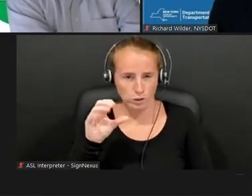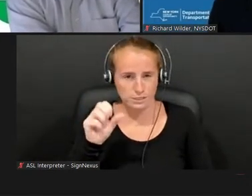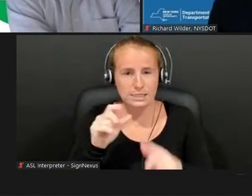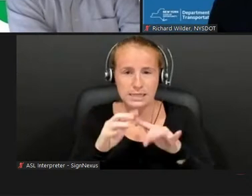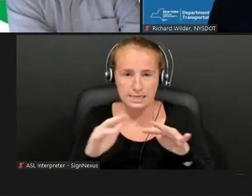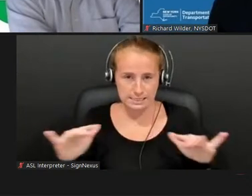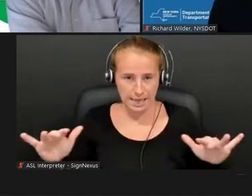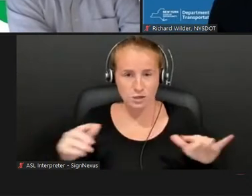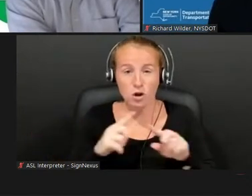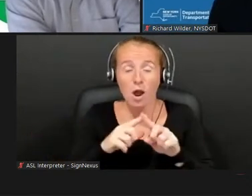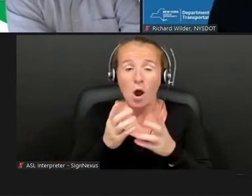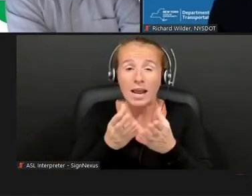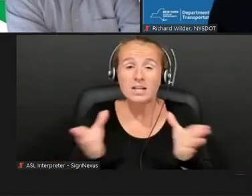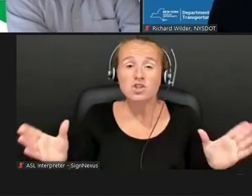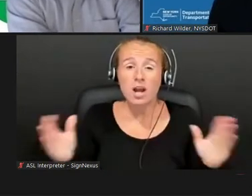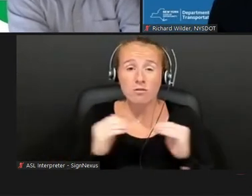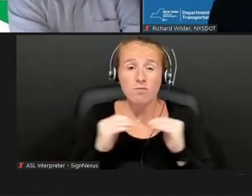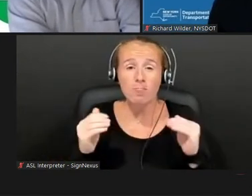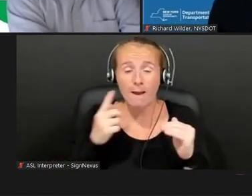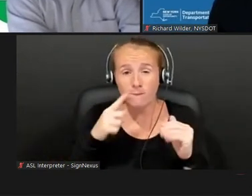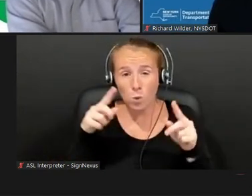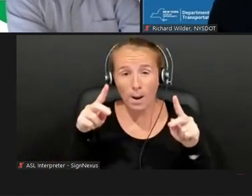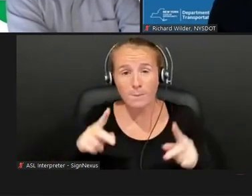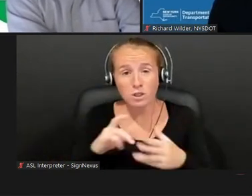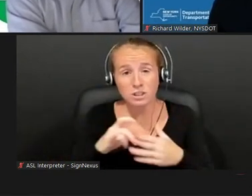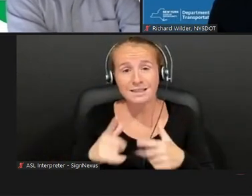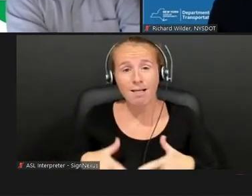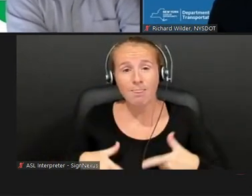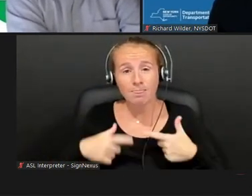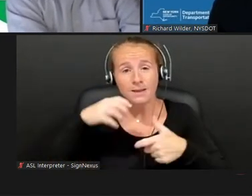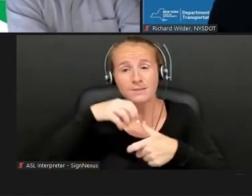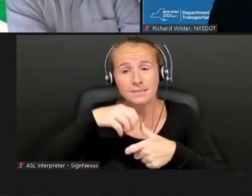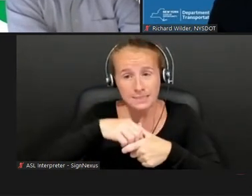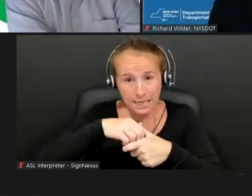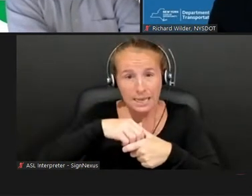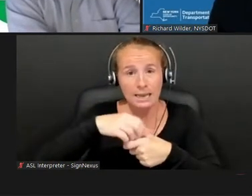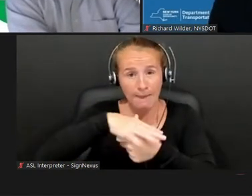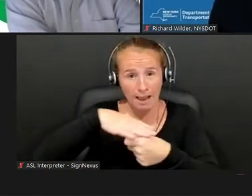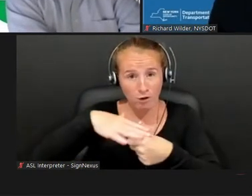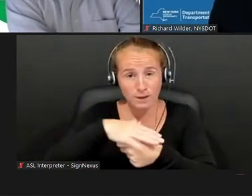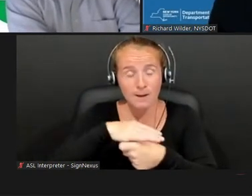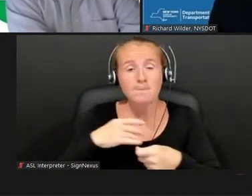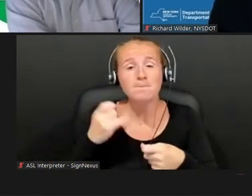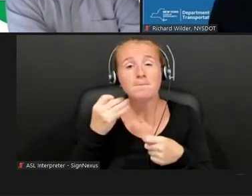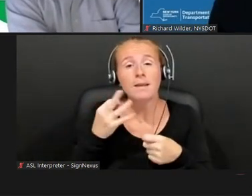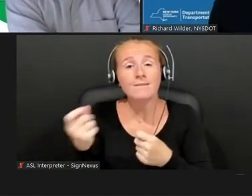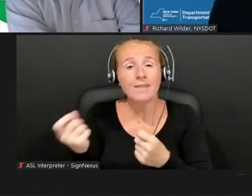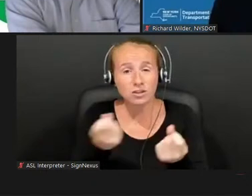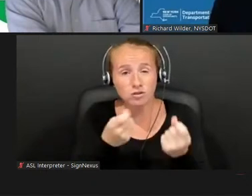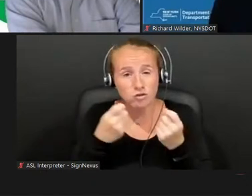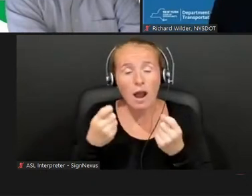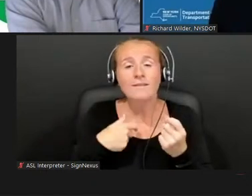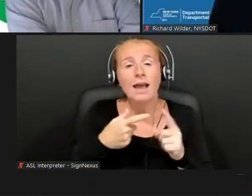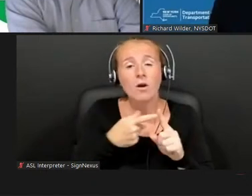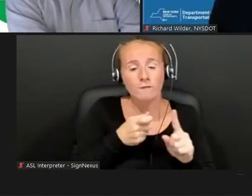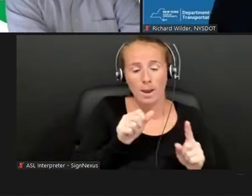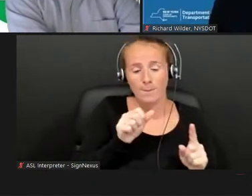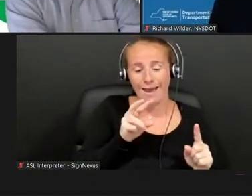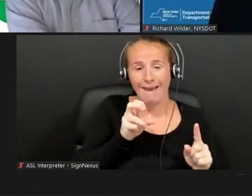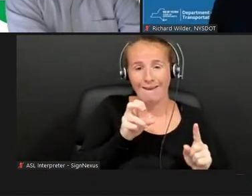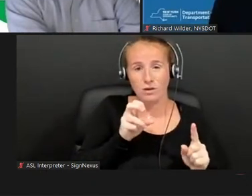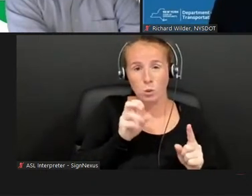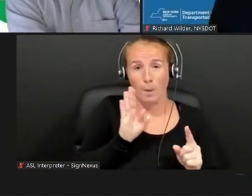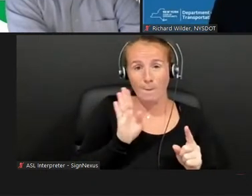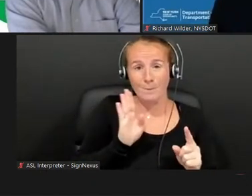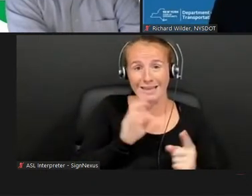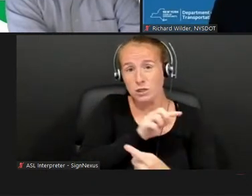uh as a person of the uh list in the zoning question um anytime I take my car I go from Avenue B to